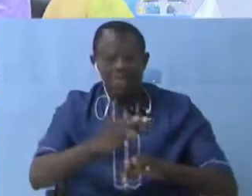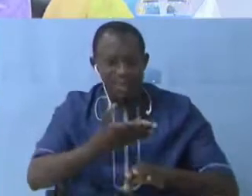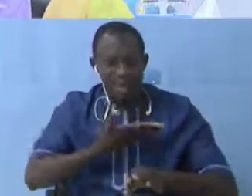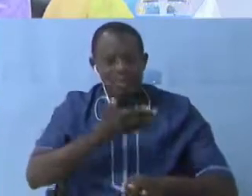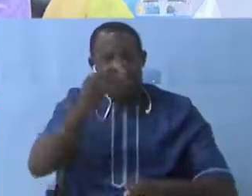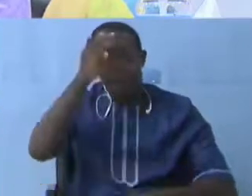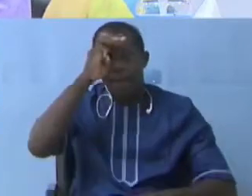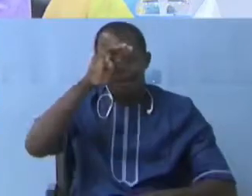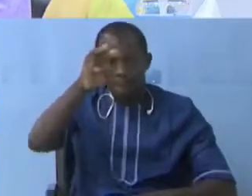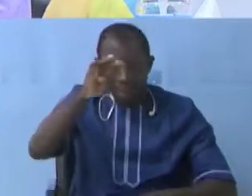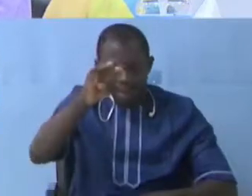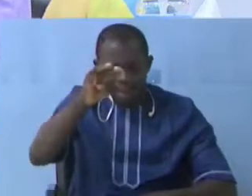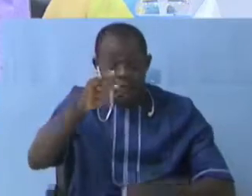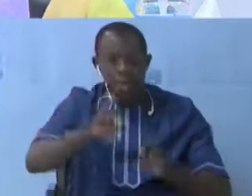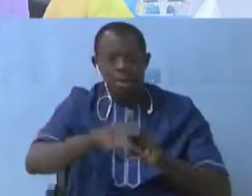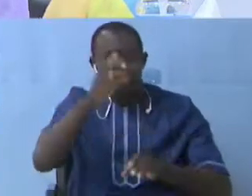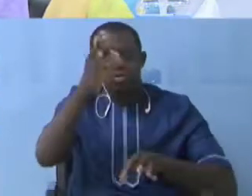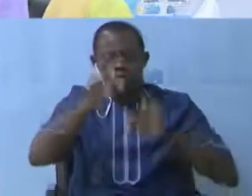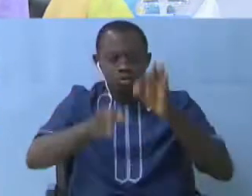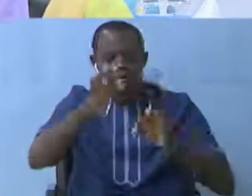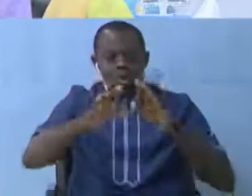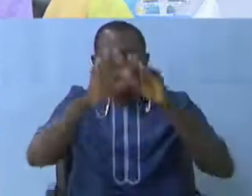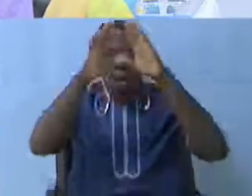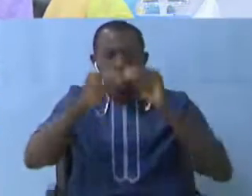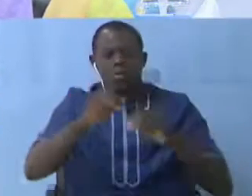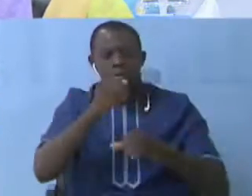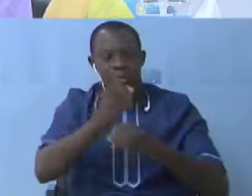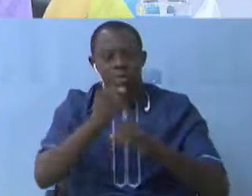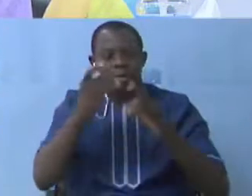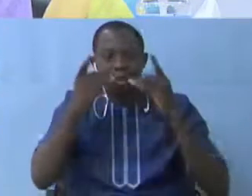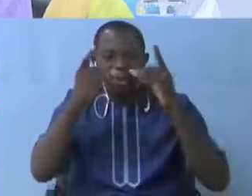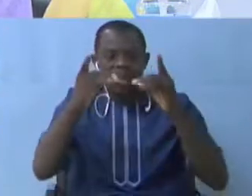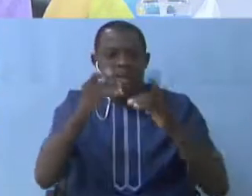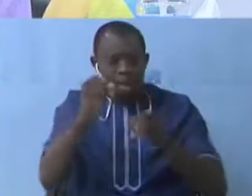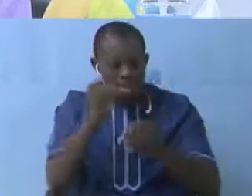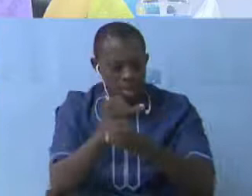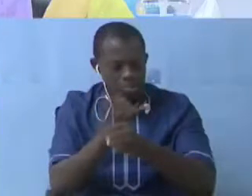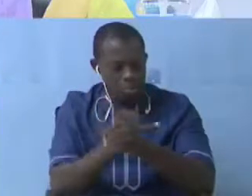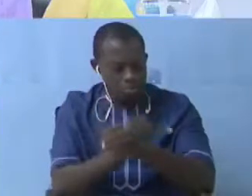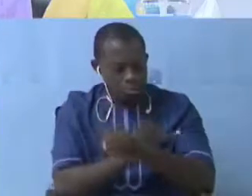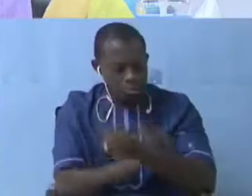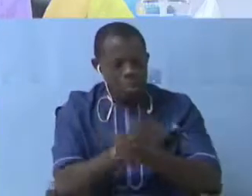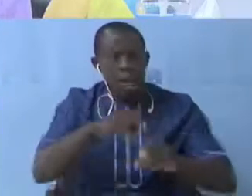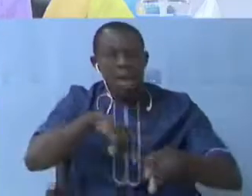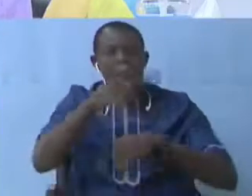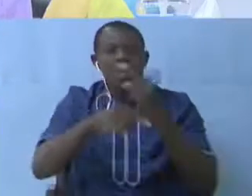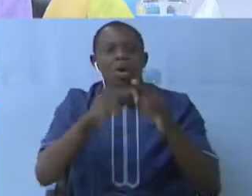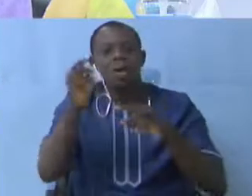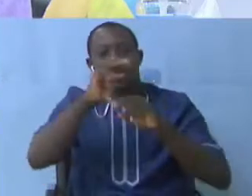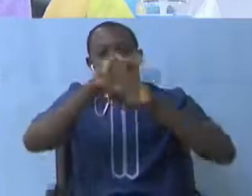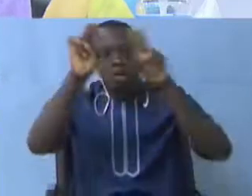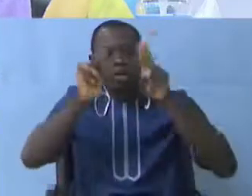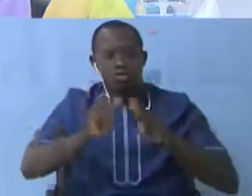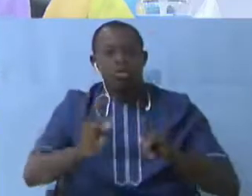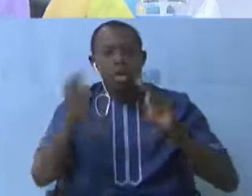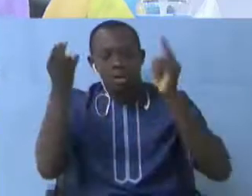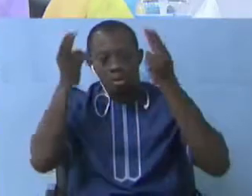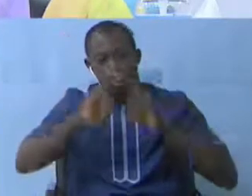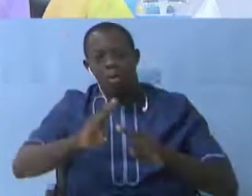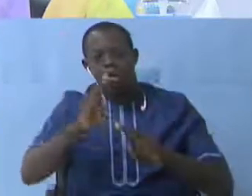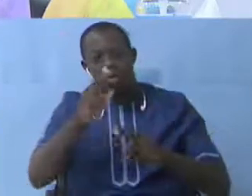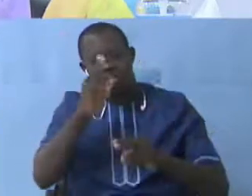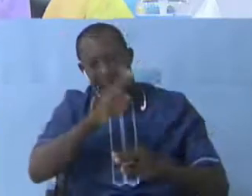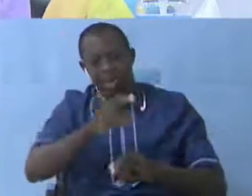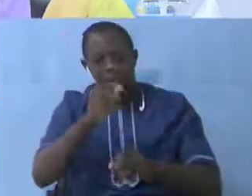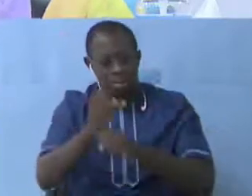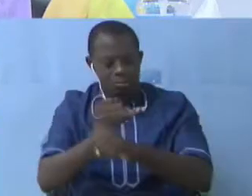to see if they can use the declaration to improve the national laws. tey tamit nag daal di jokkoo ak AG's chamber